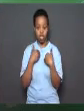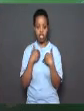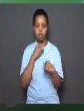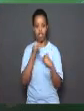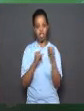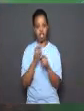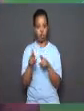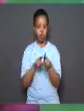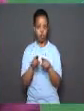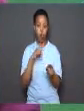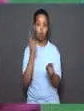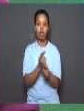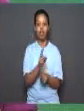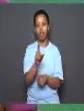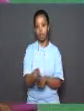by the Commission.